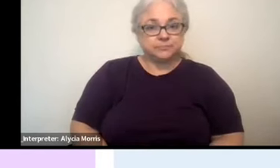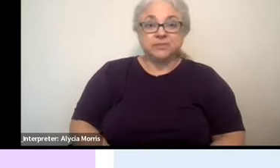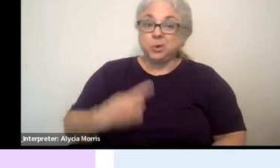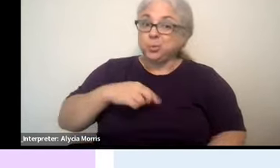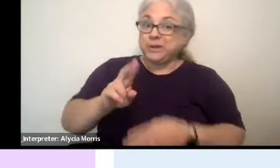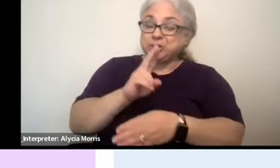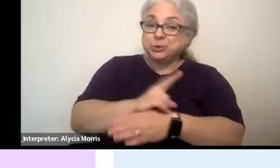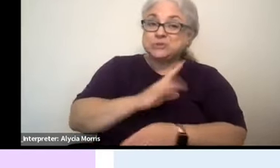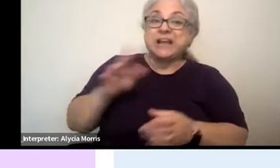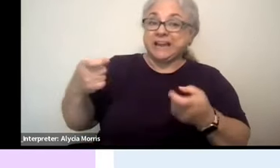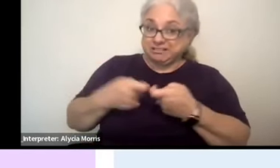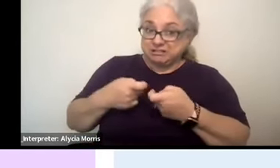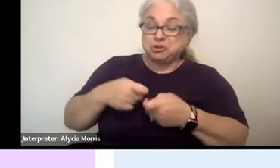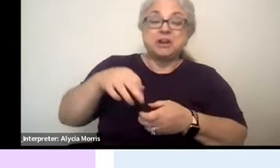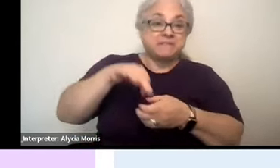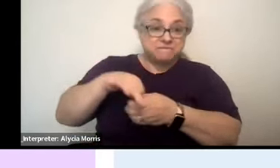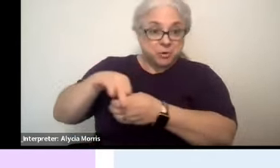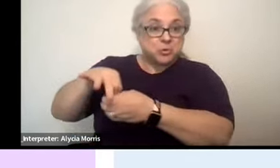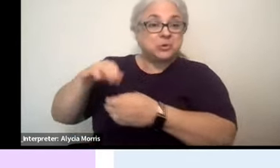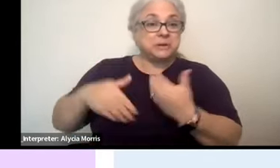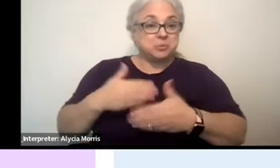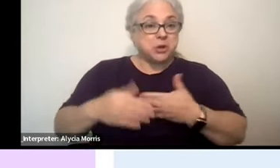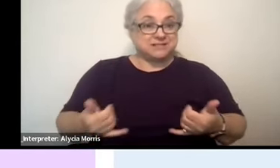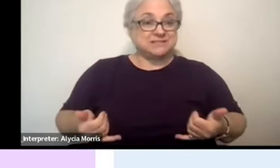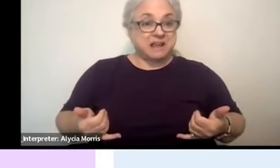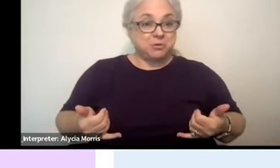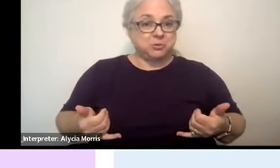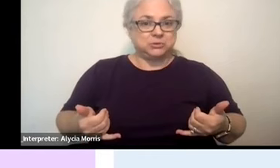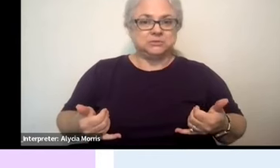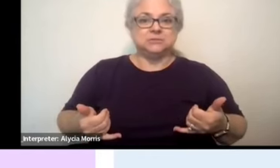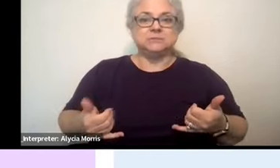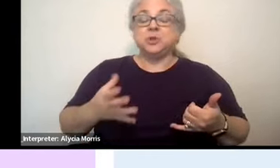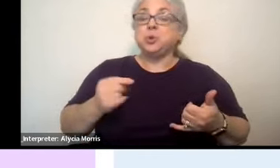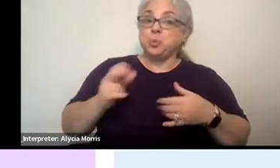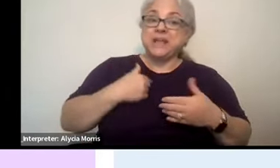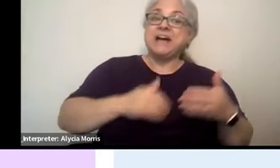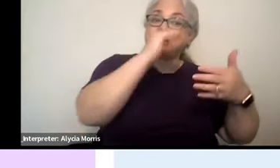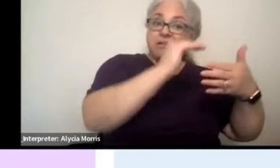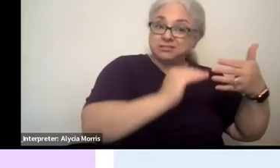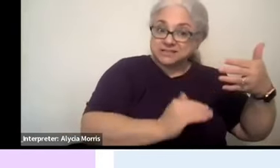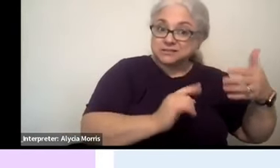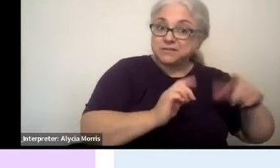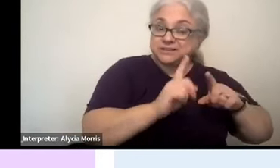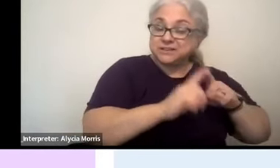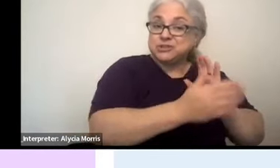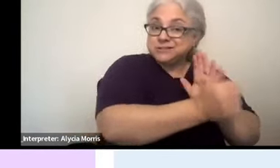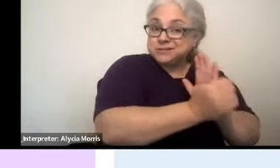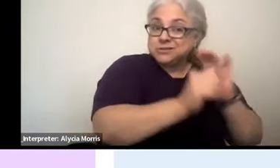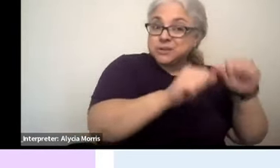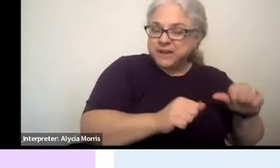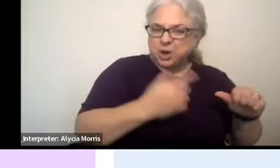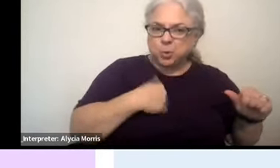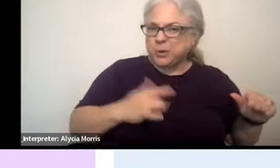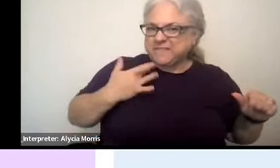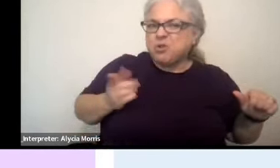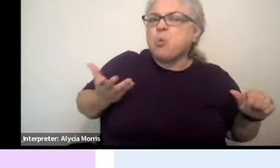voting process now that we use first against a pro forma list of knowledge, skills, and abilities that we think is what they're